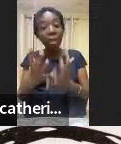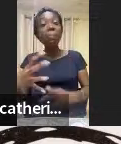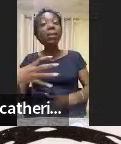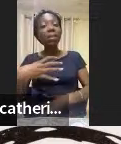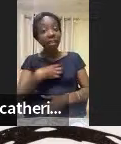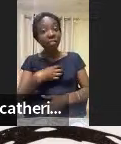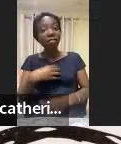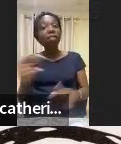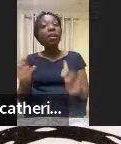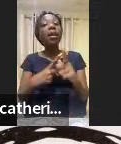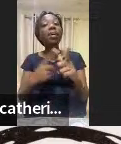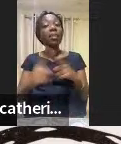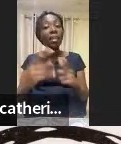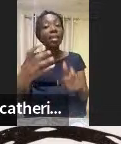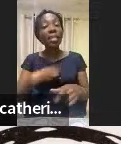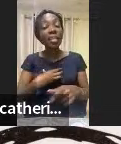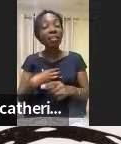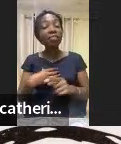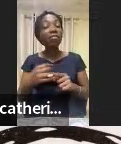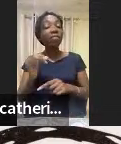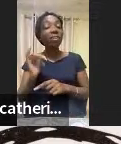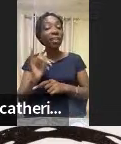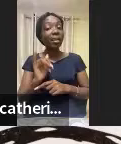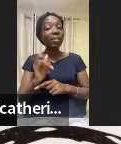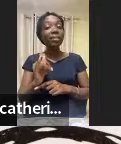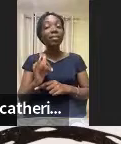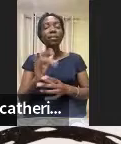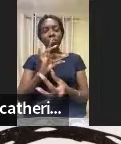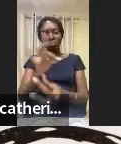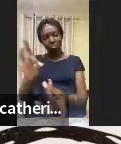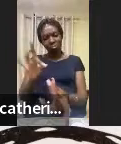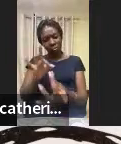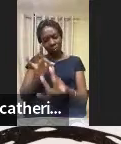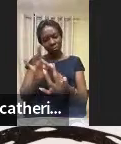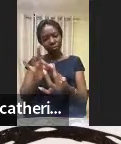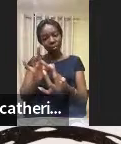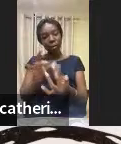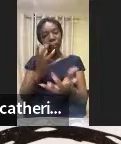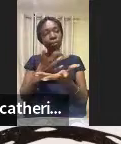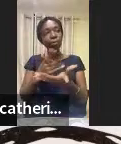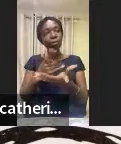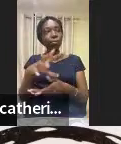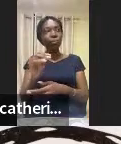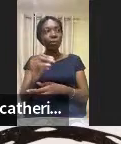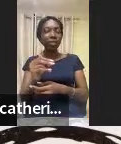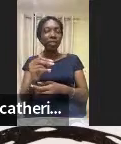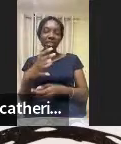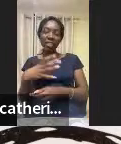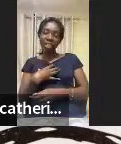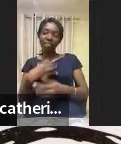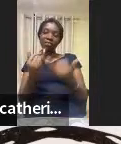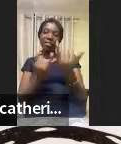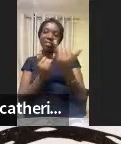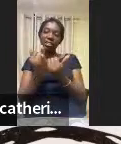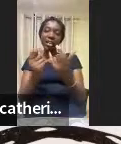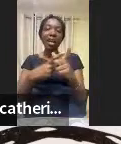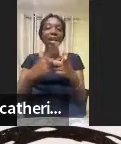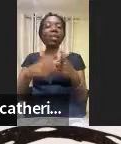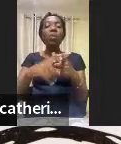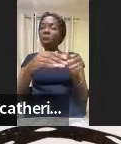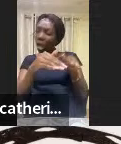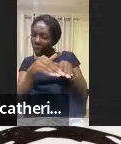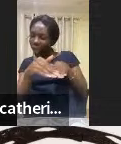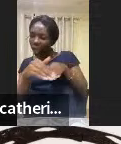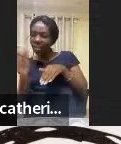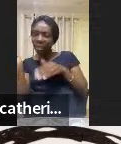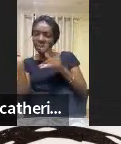is only specified. Like you take a Saturday leave, or you wait for December for those about 7